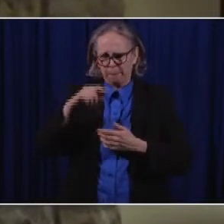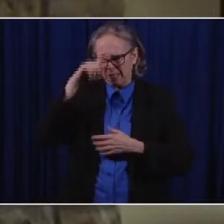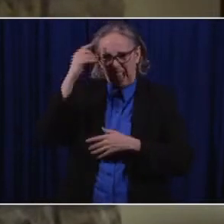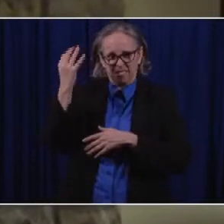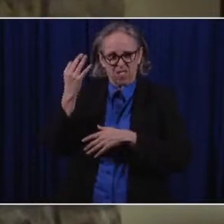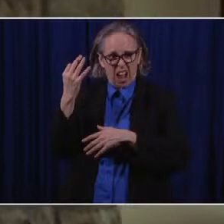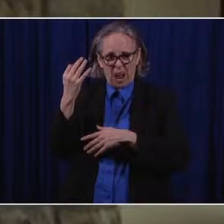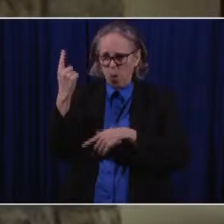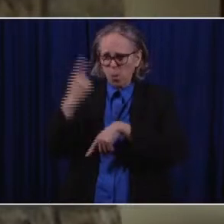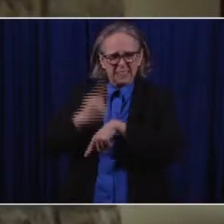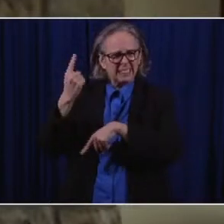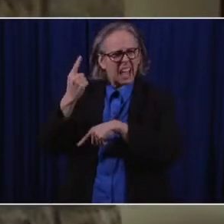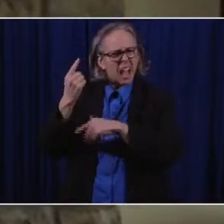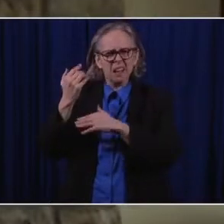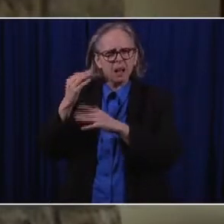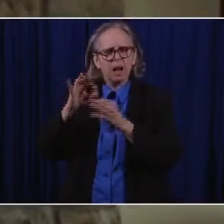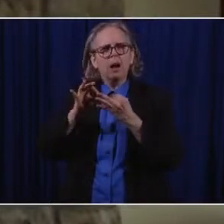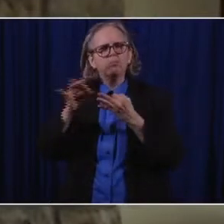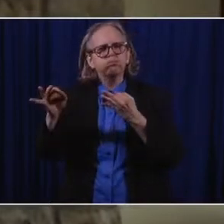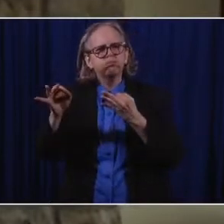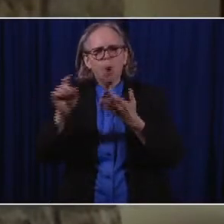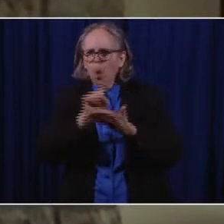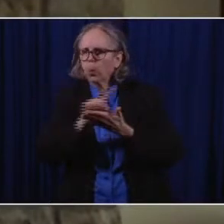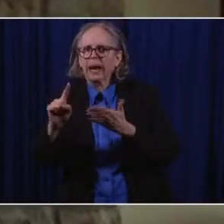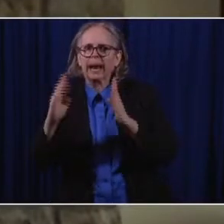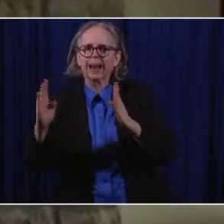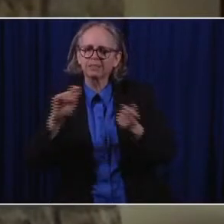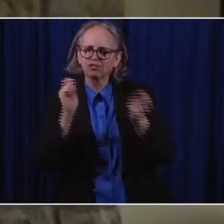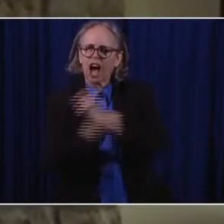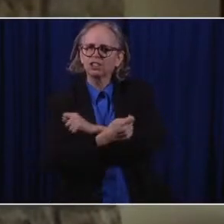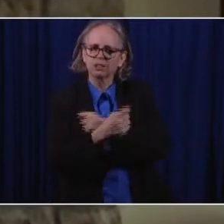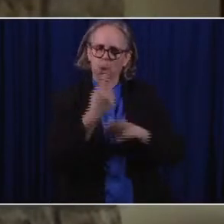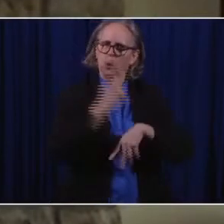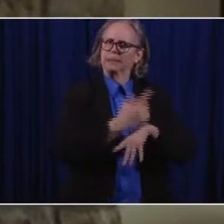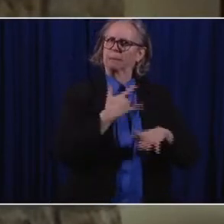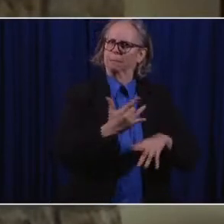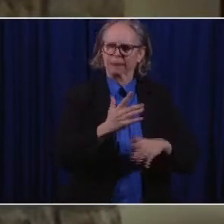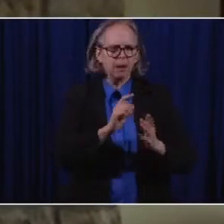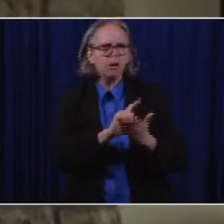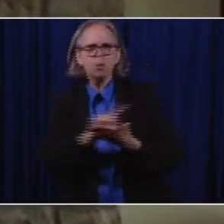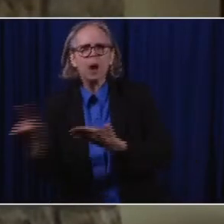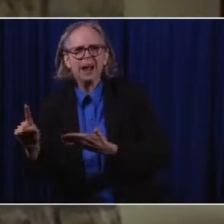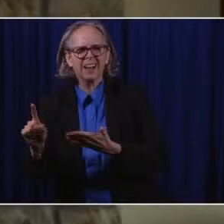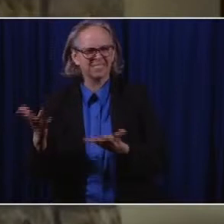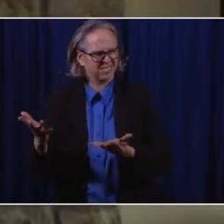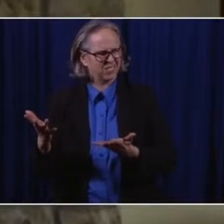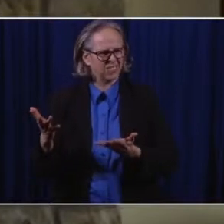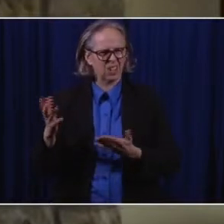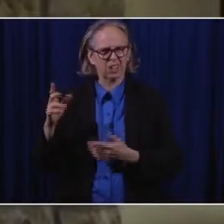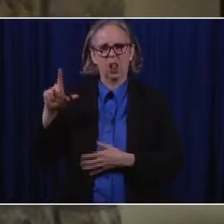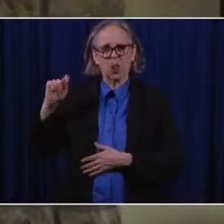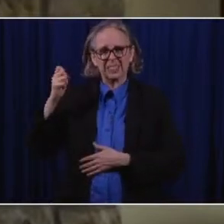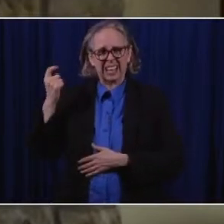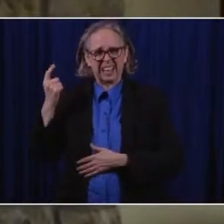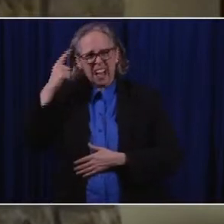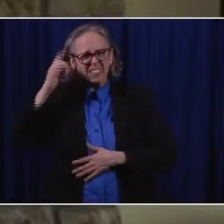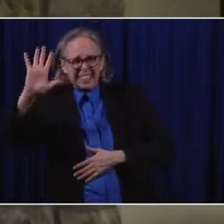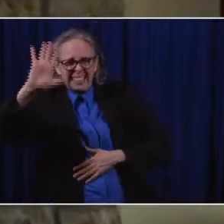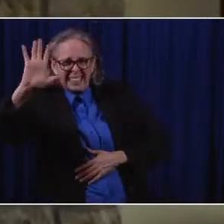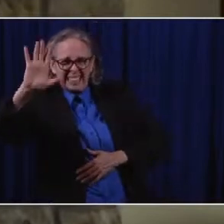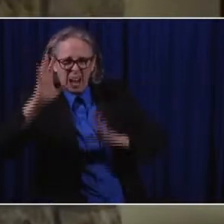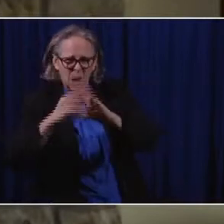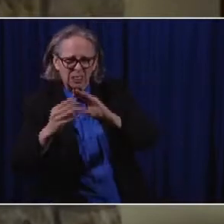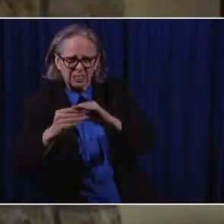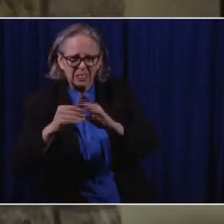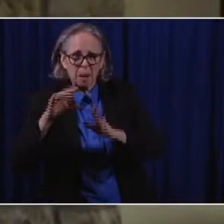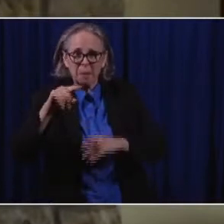think shall help as well. Governor, if I could add to that, that's also part of the campaign that the Ohio Council